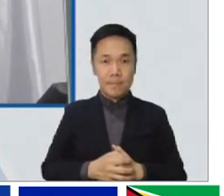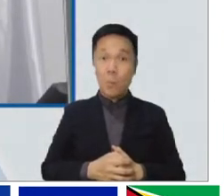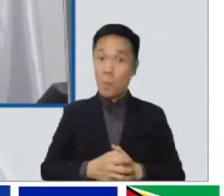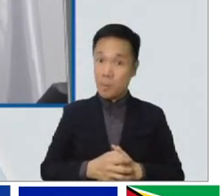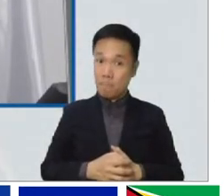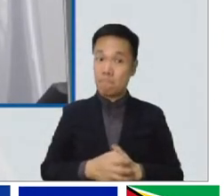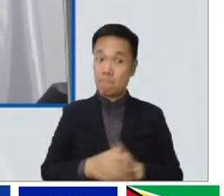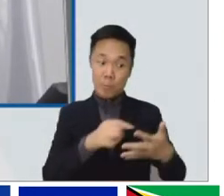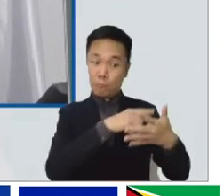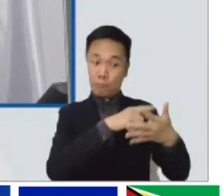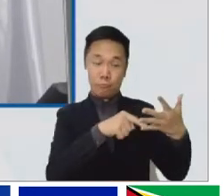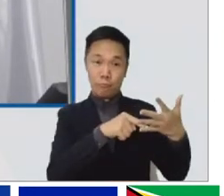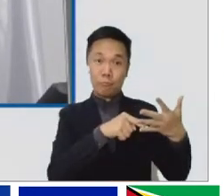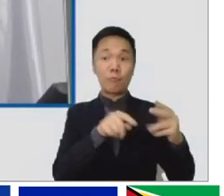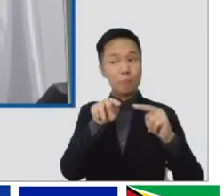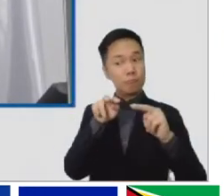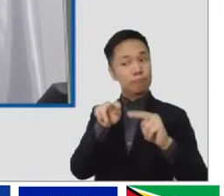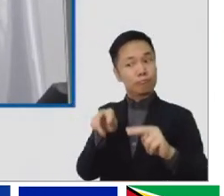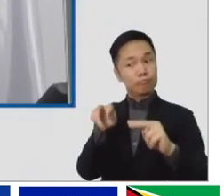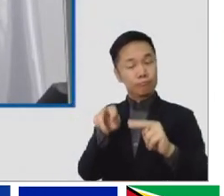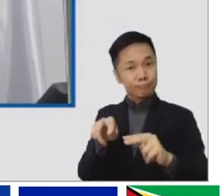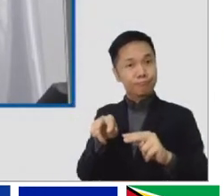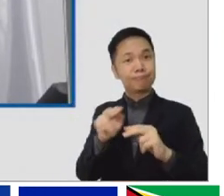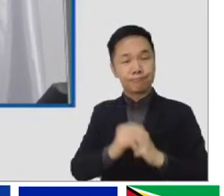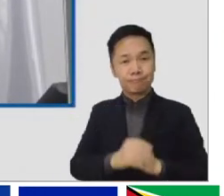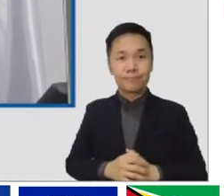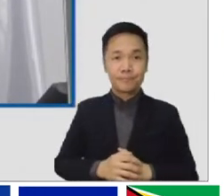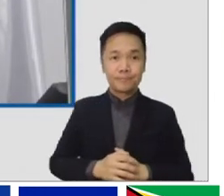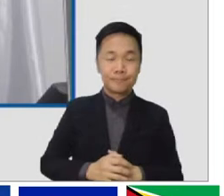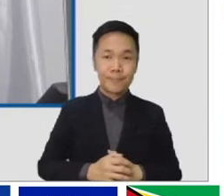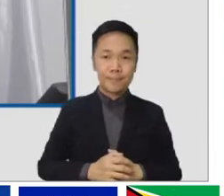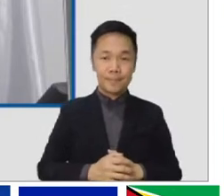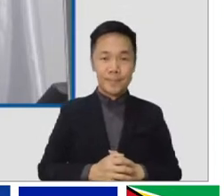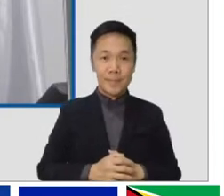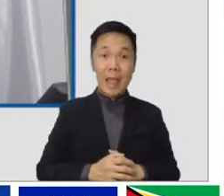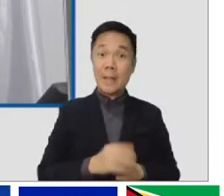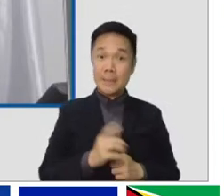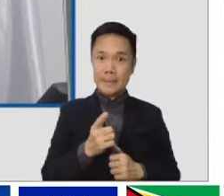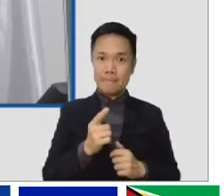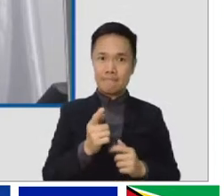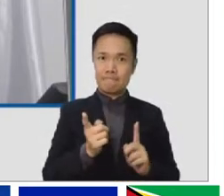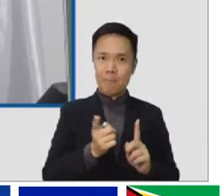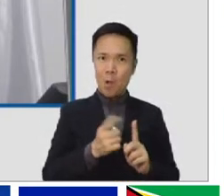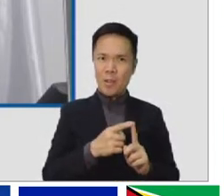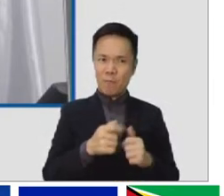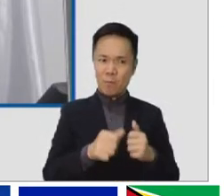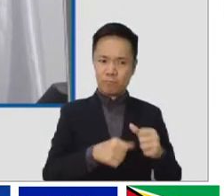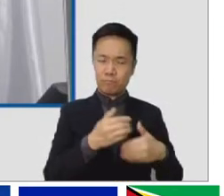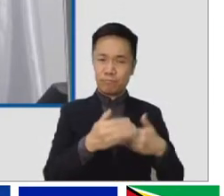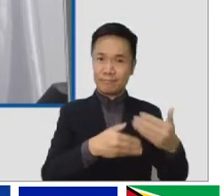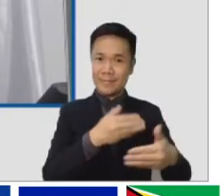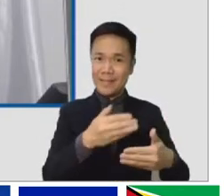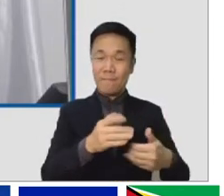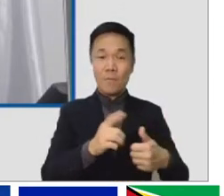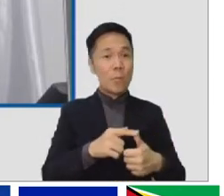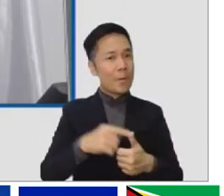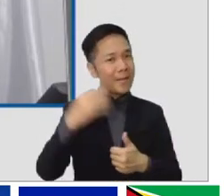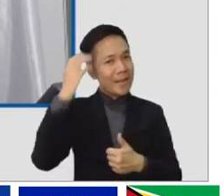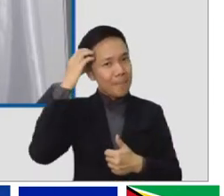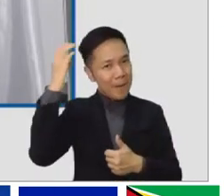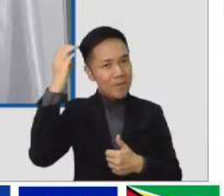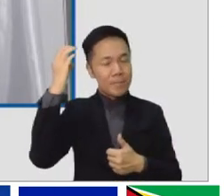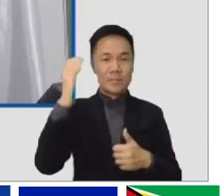effort as well. We need to continue with our risk governance, public sectors, private sectors, civil